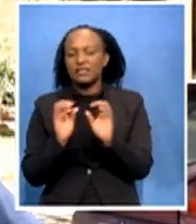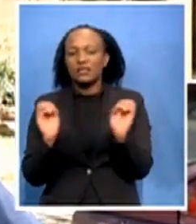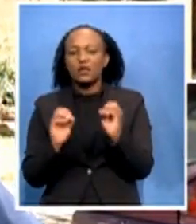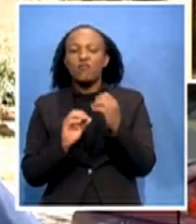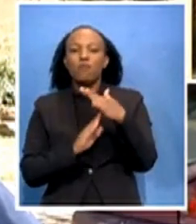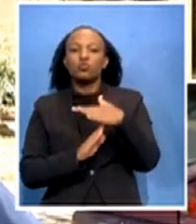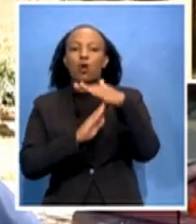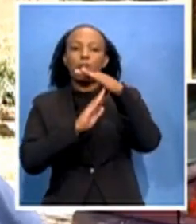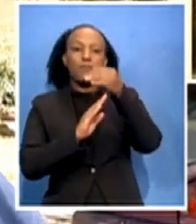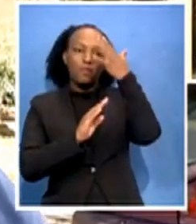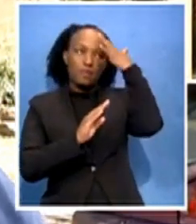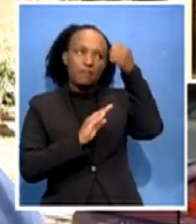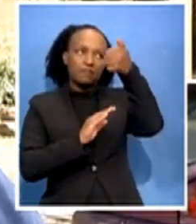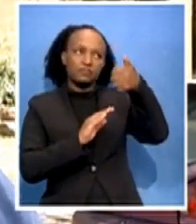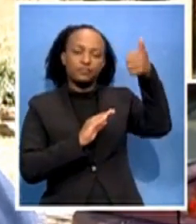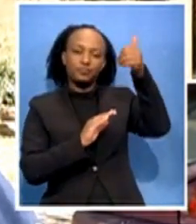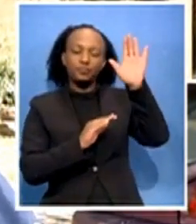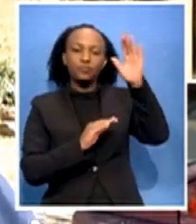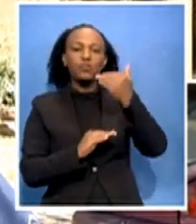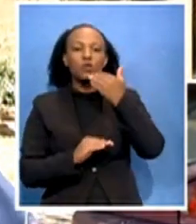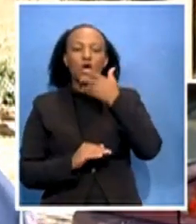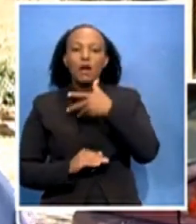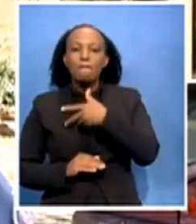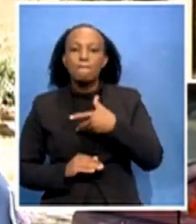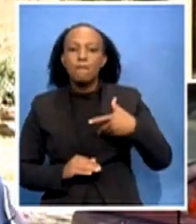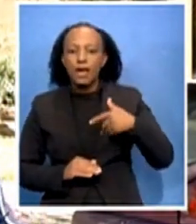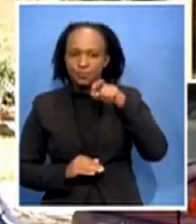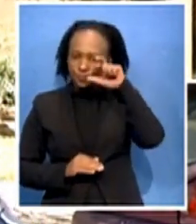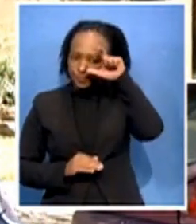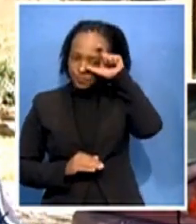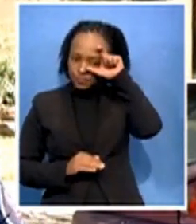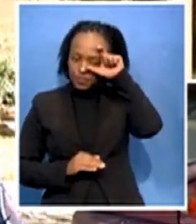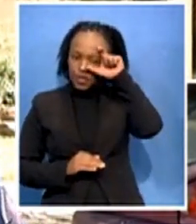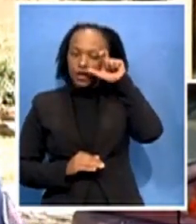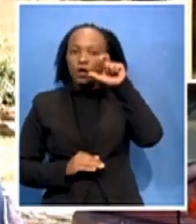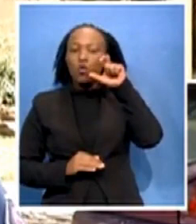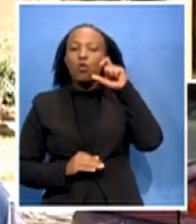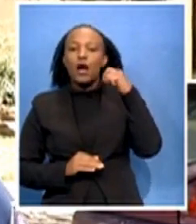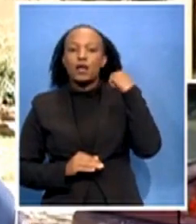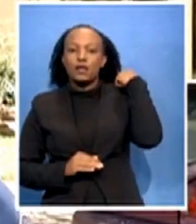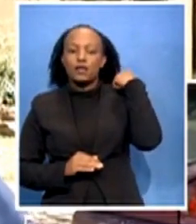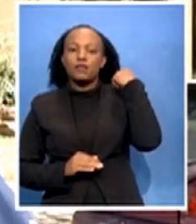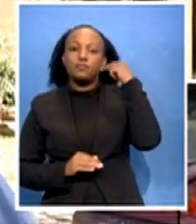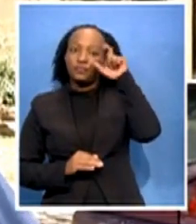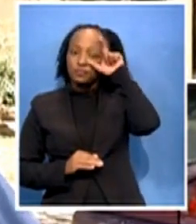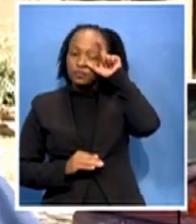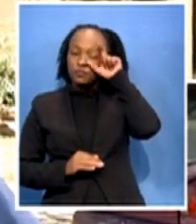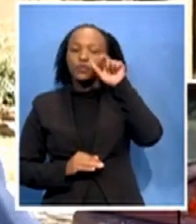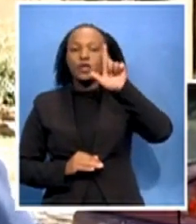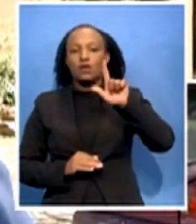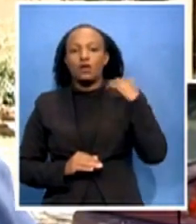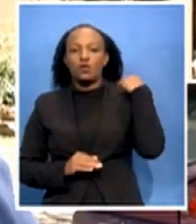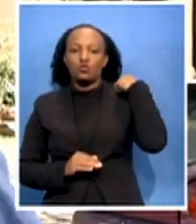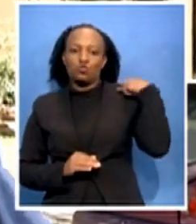of Mercy Sulu. She came here at the time when we had a shutdown because of lack